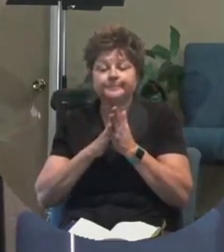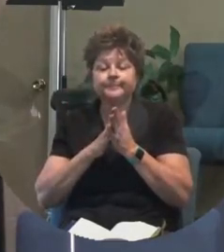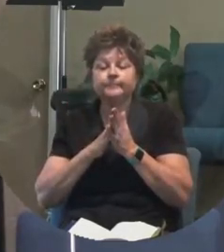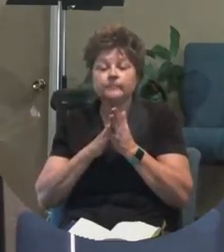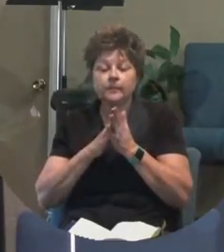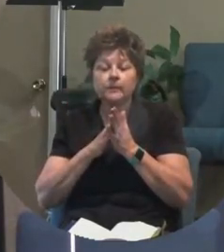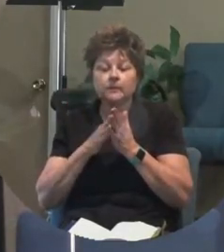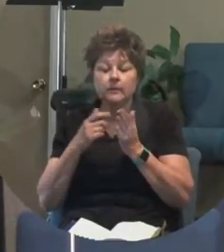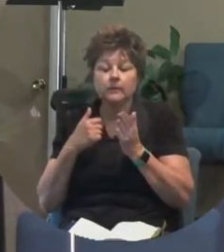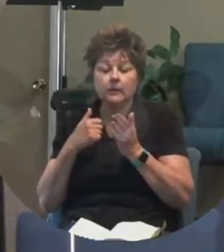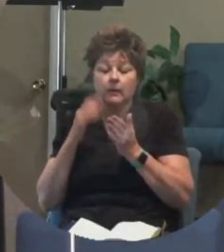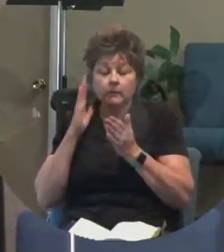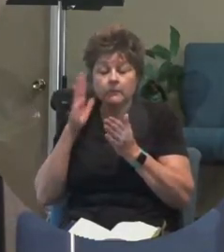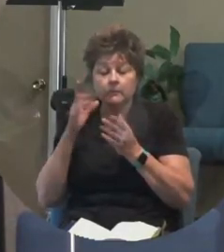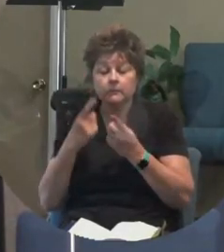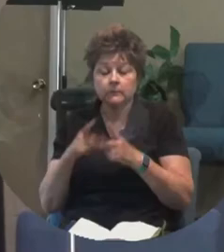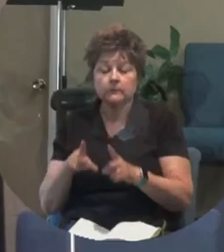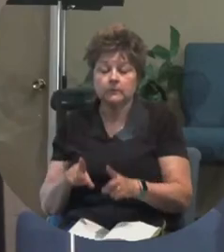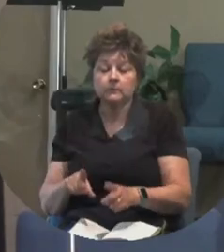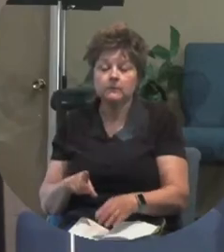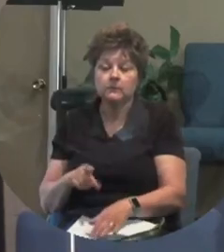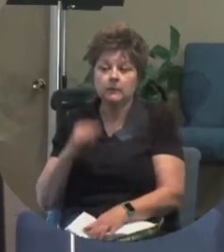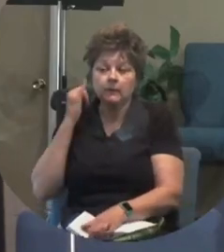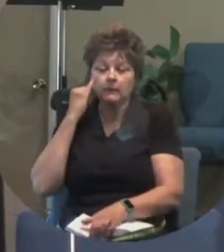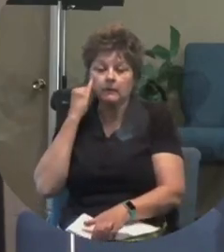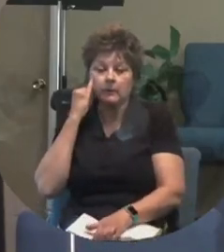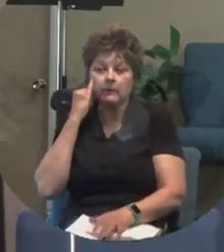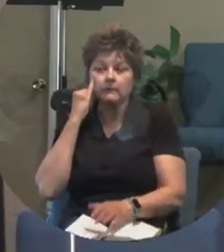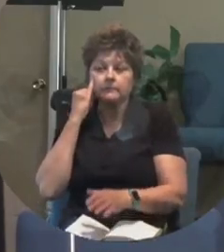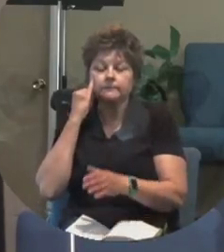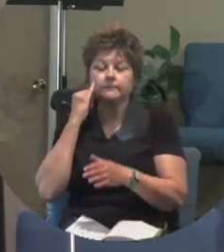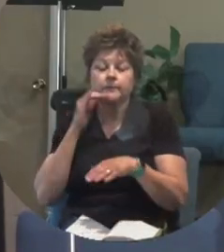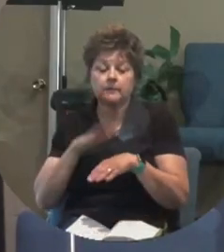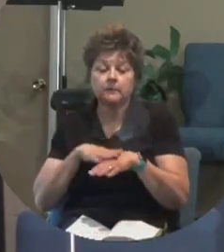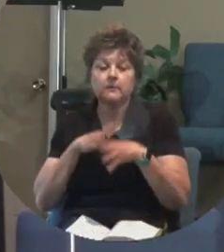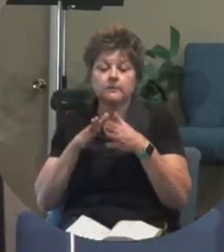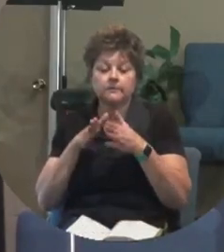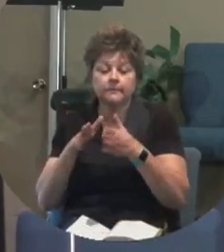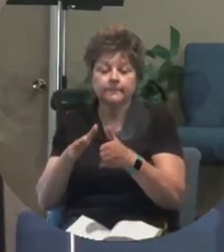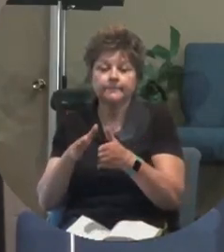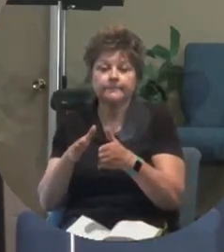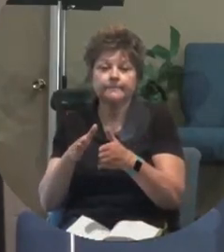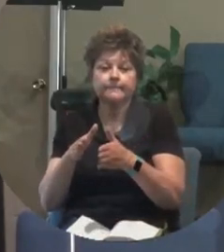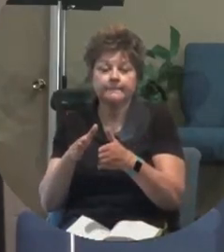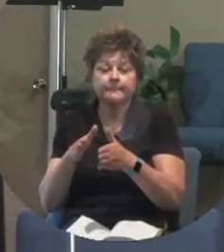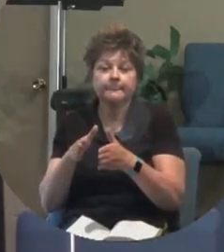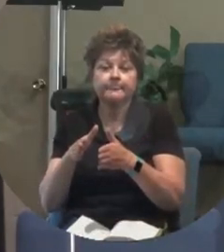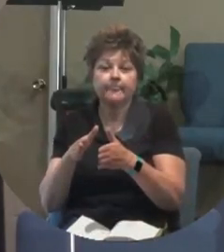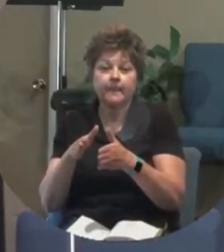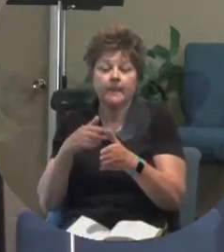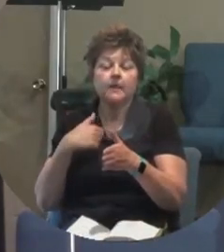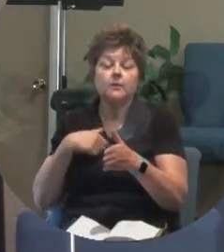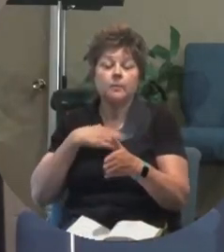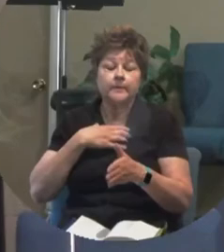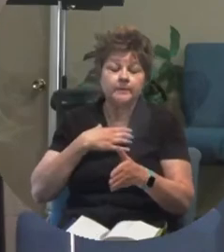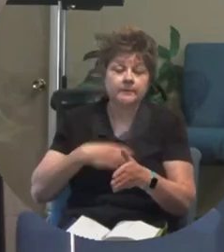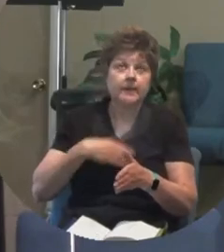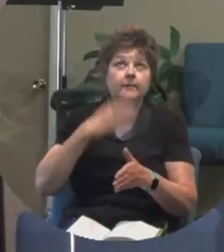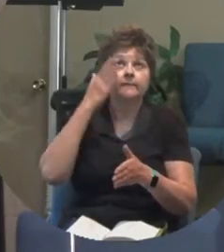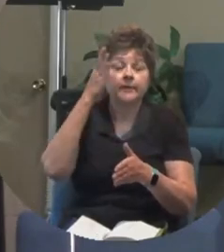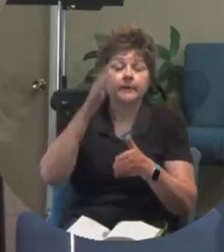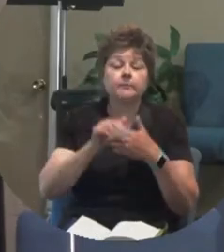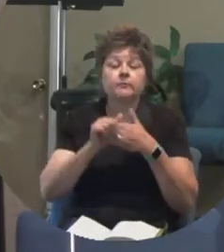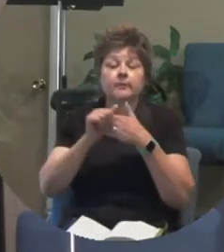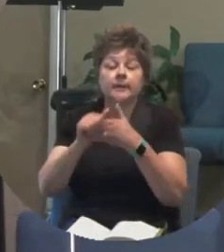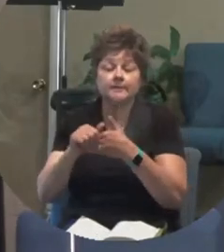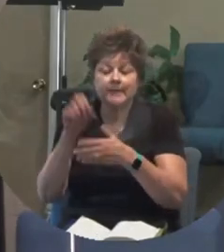So we're going to do it. But if we're on the path and we're desiring for Him to direct us,